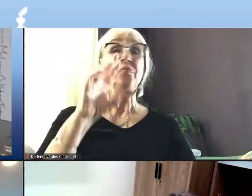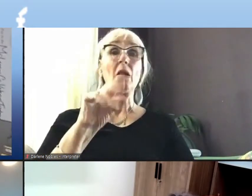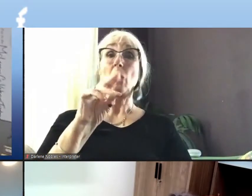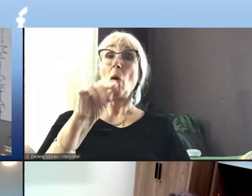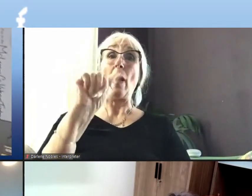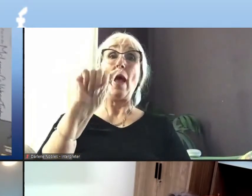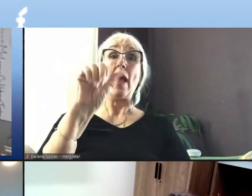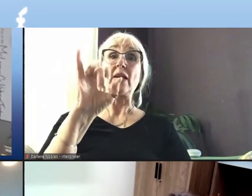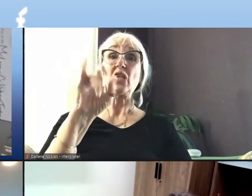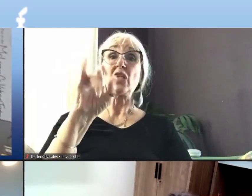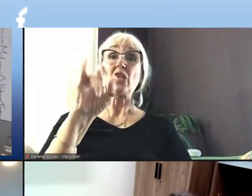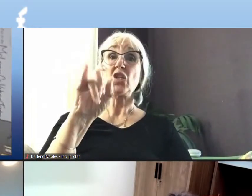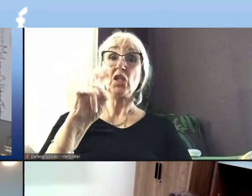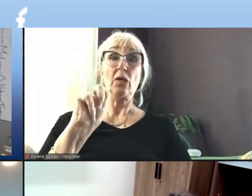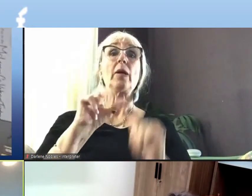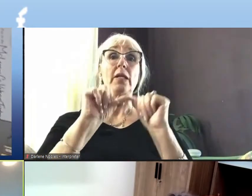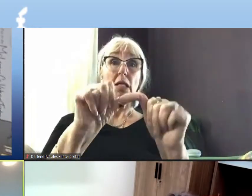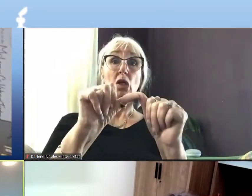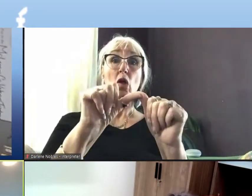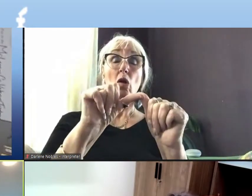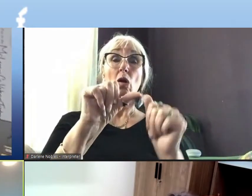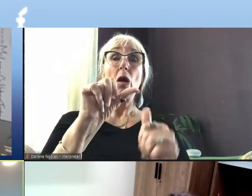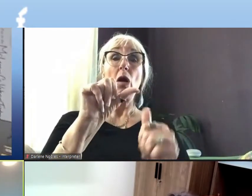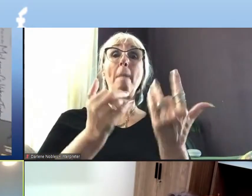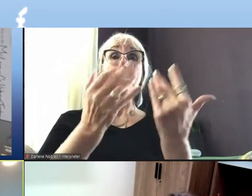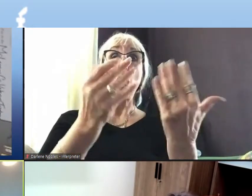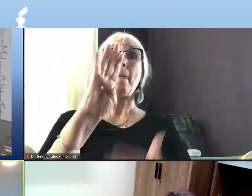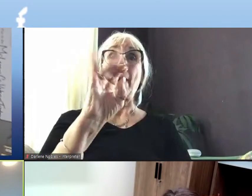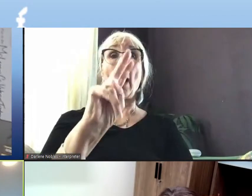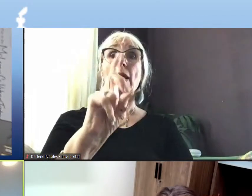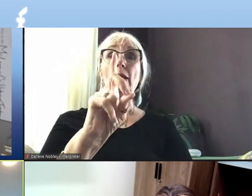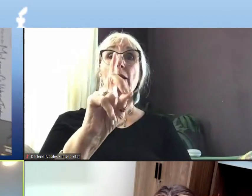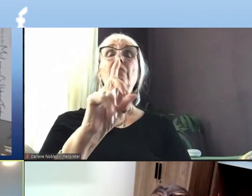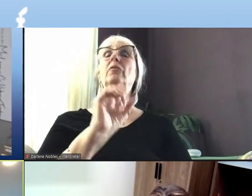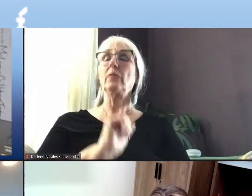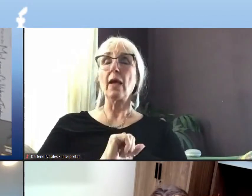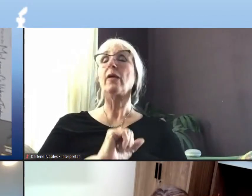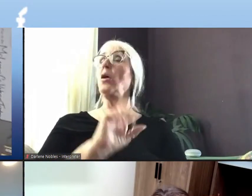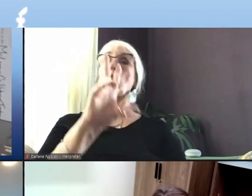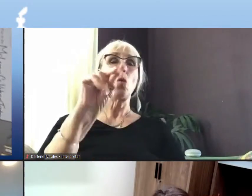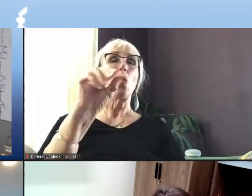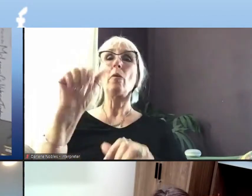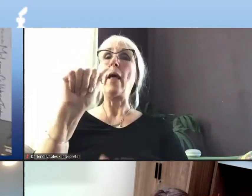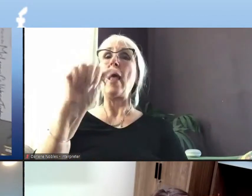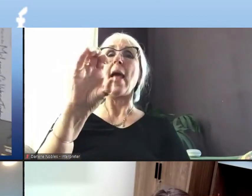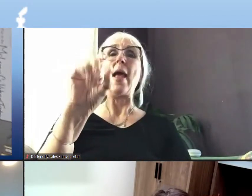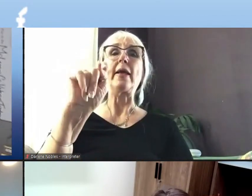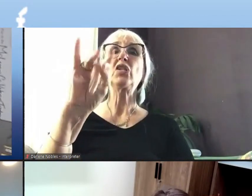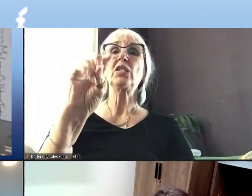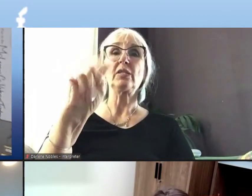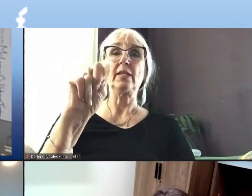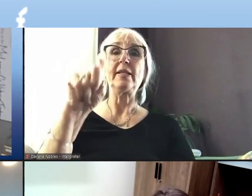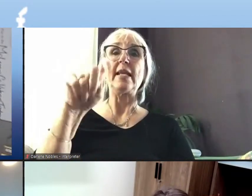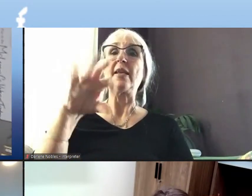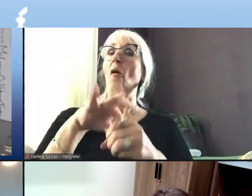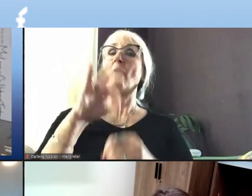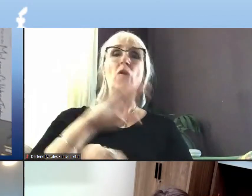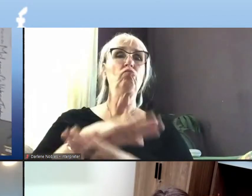stays in place, is that right? Yes, sir, that's correct. All right, no action needed. All right, thank you,